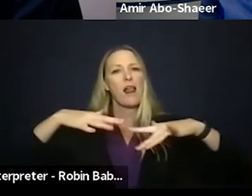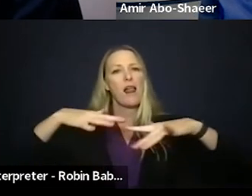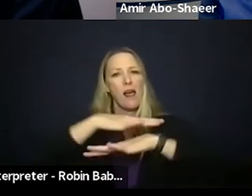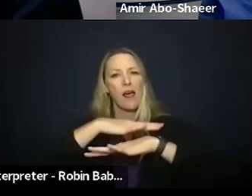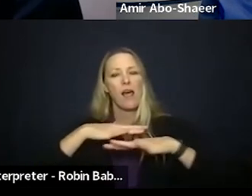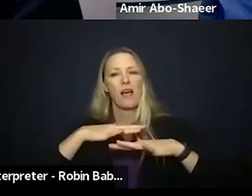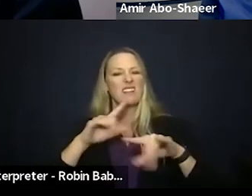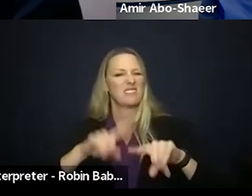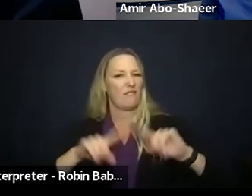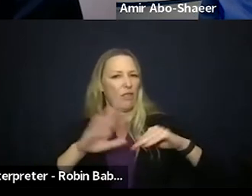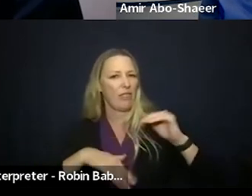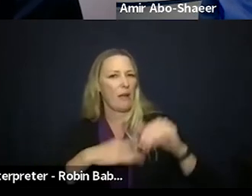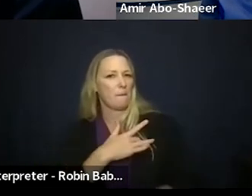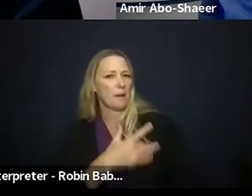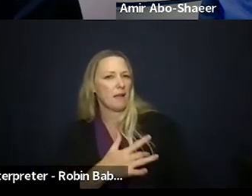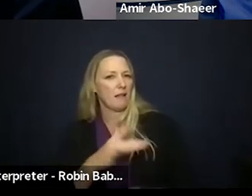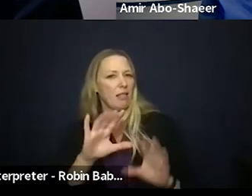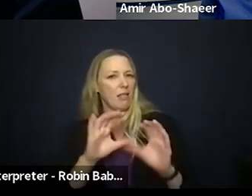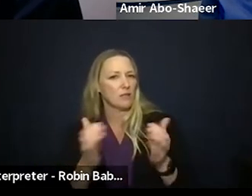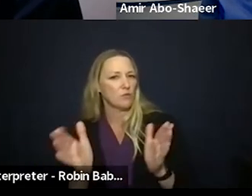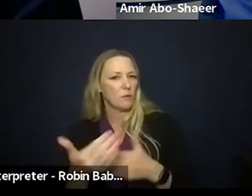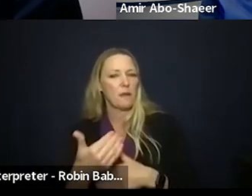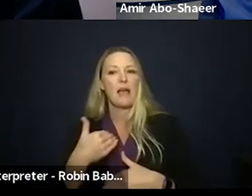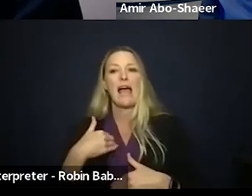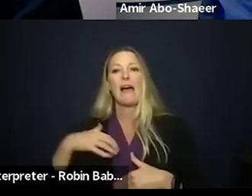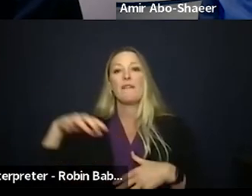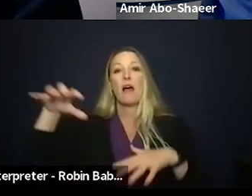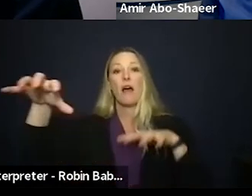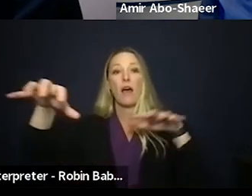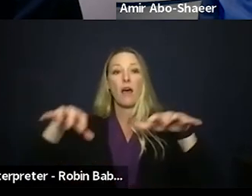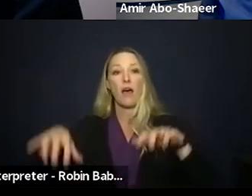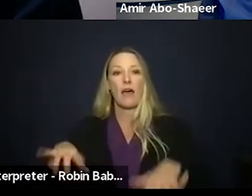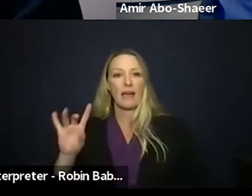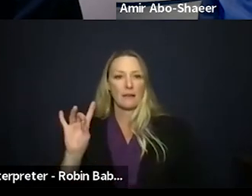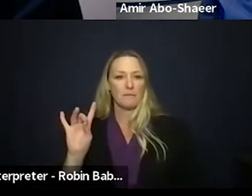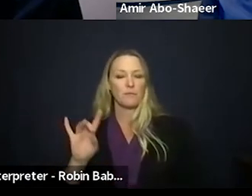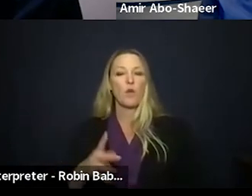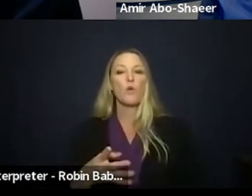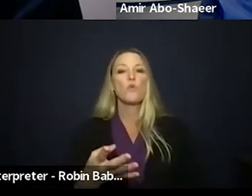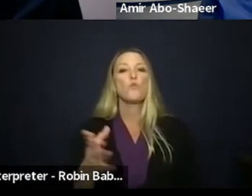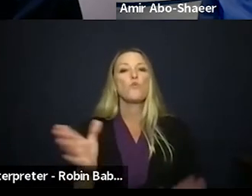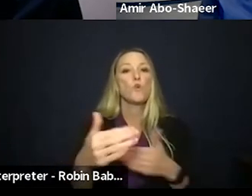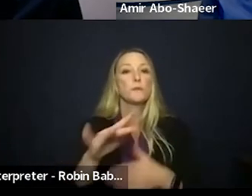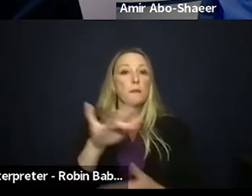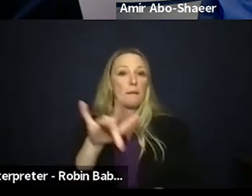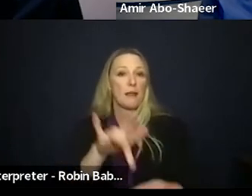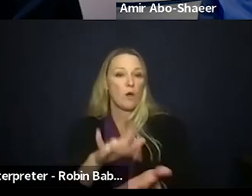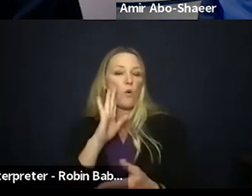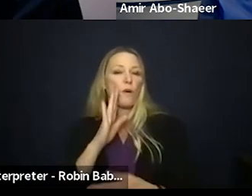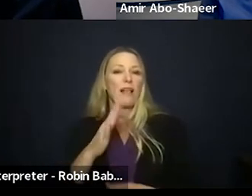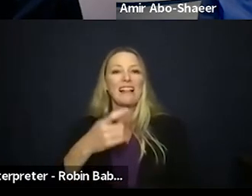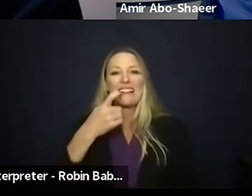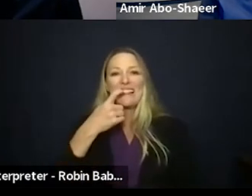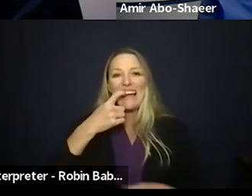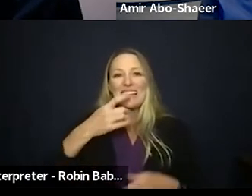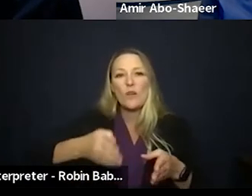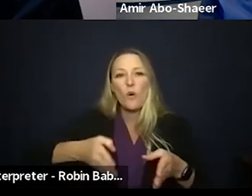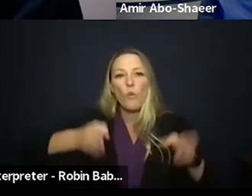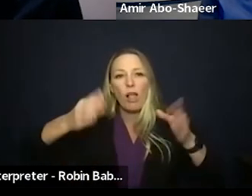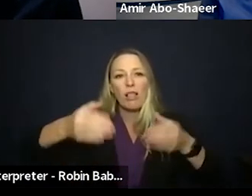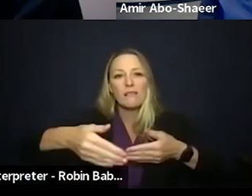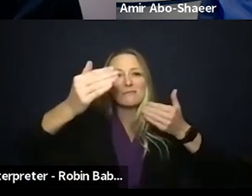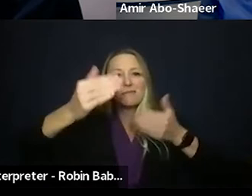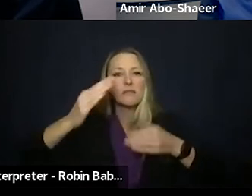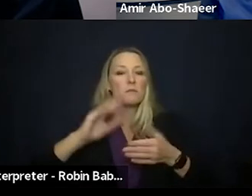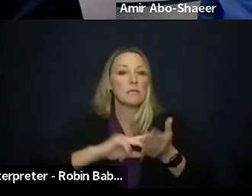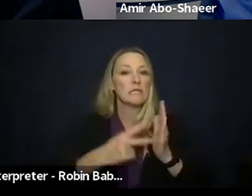classroom there's eight spaces in this new building the four central rooms will have glass walls providing open unique space